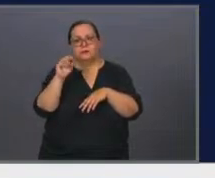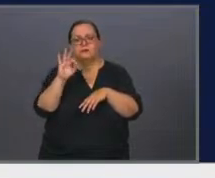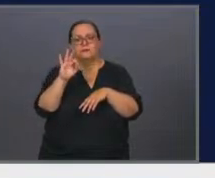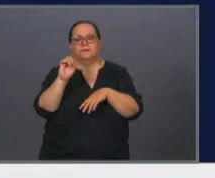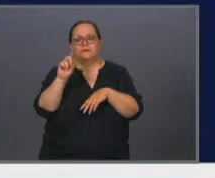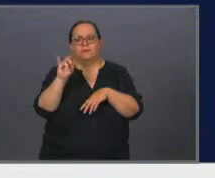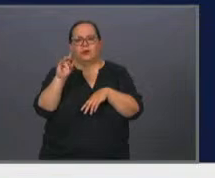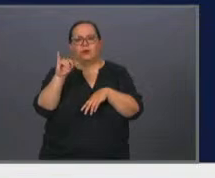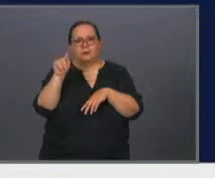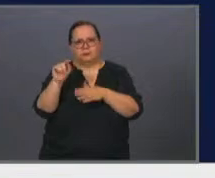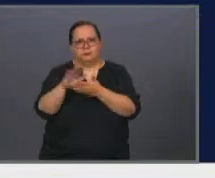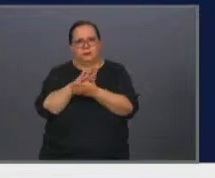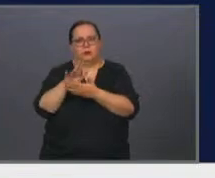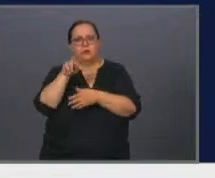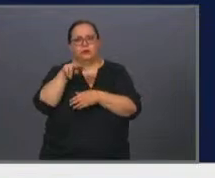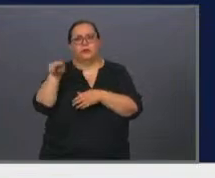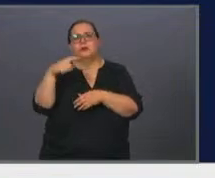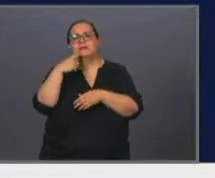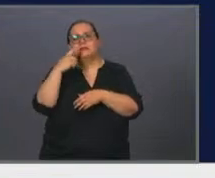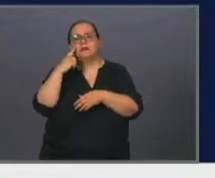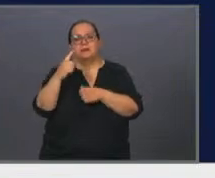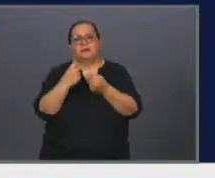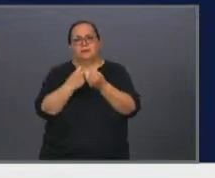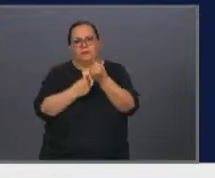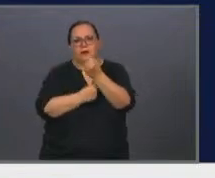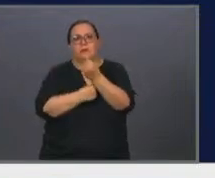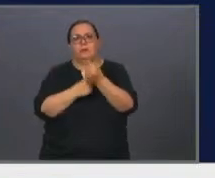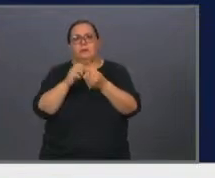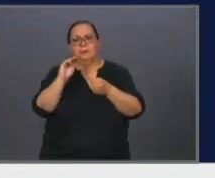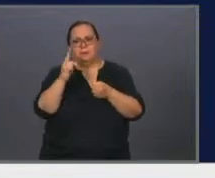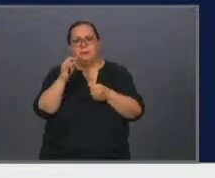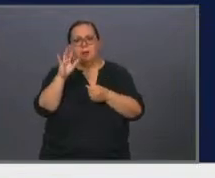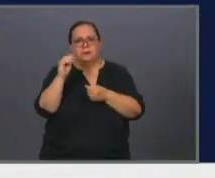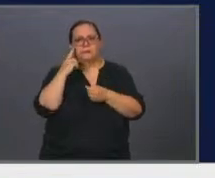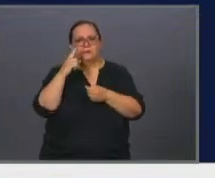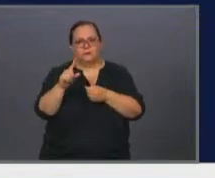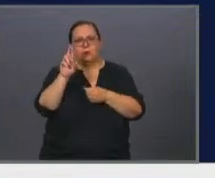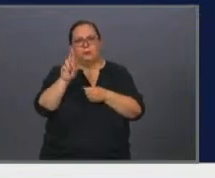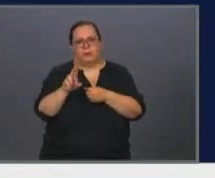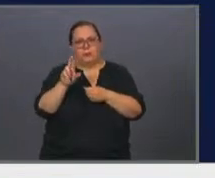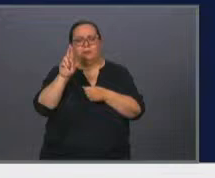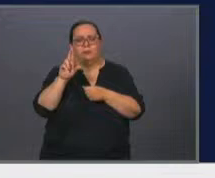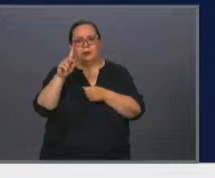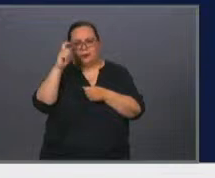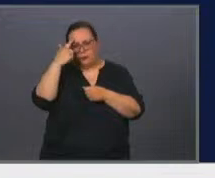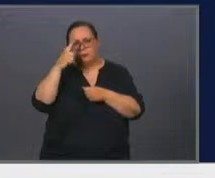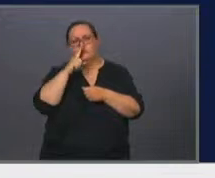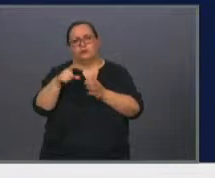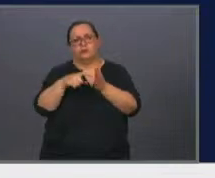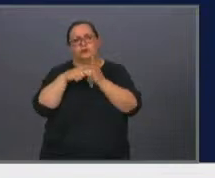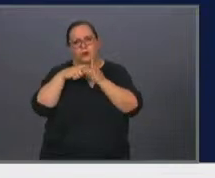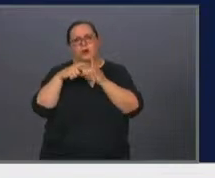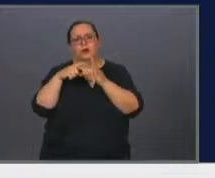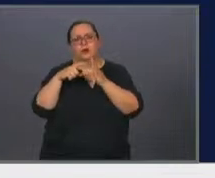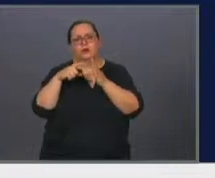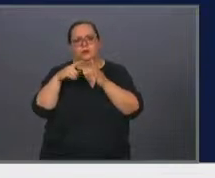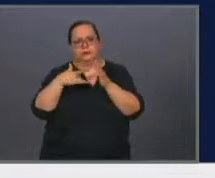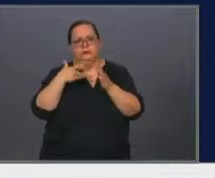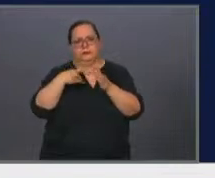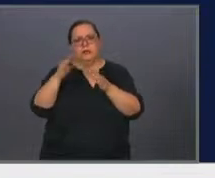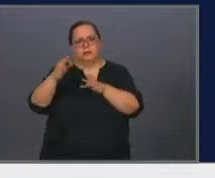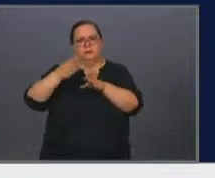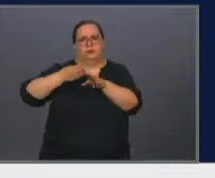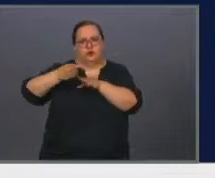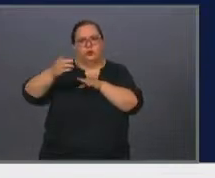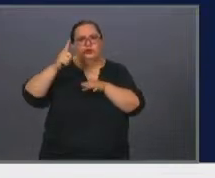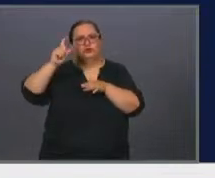said the fundamental maxim of Republican government requires that the sense of the majority should prevail. So